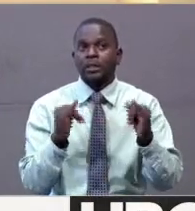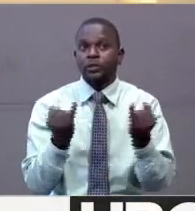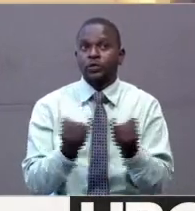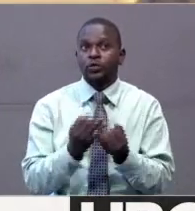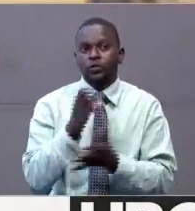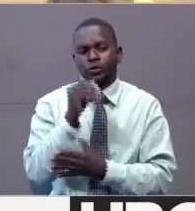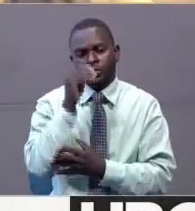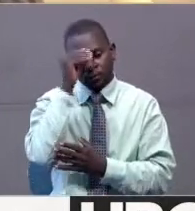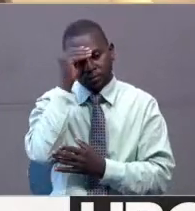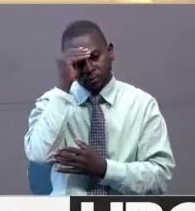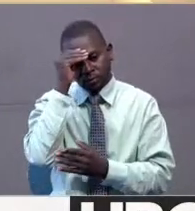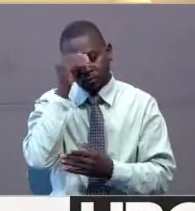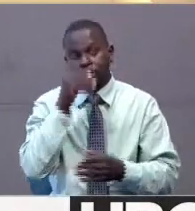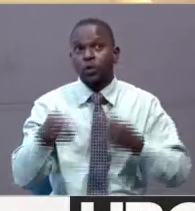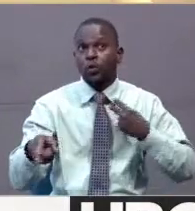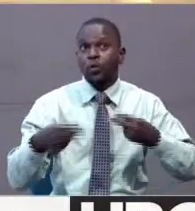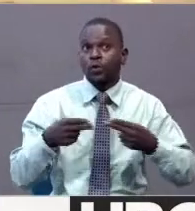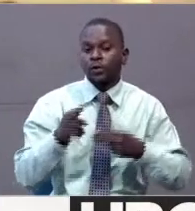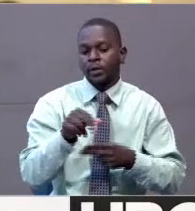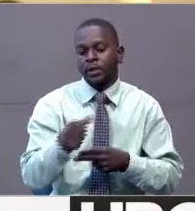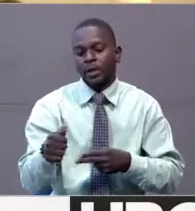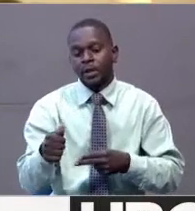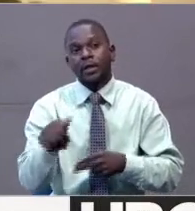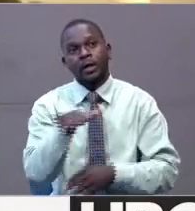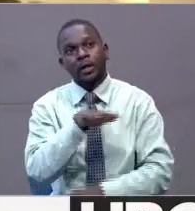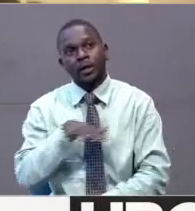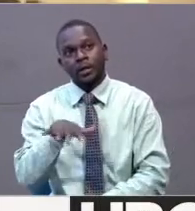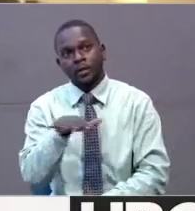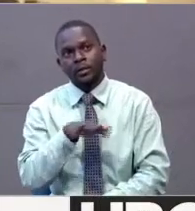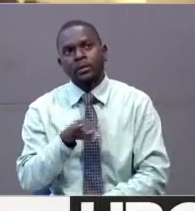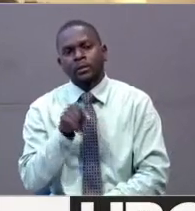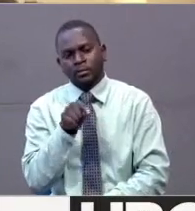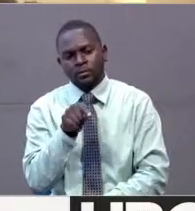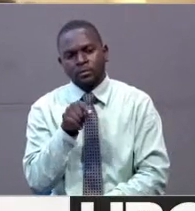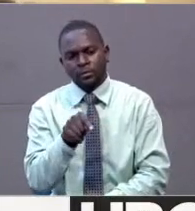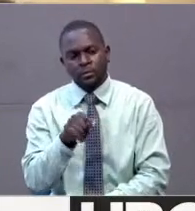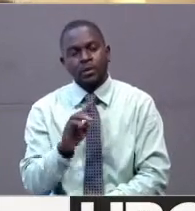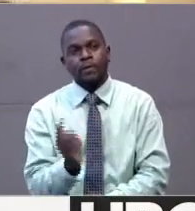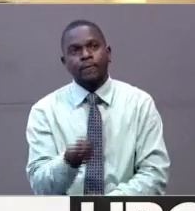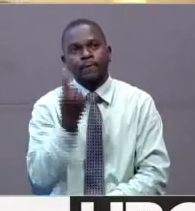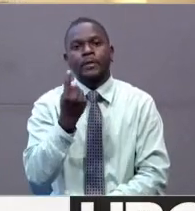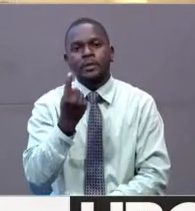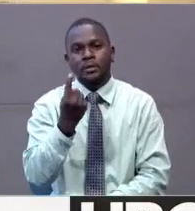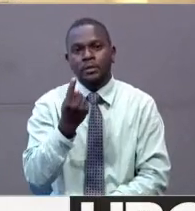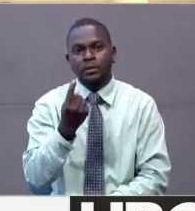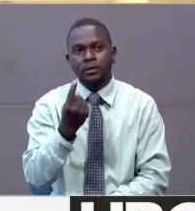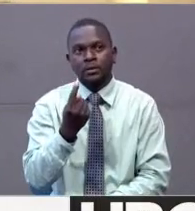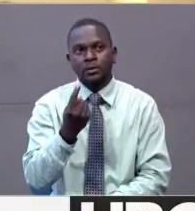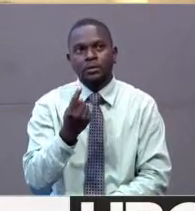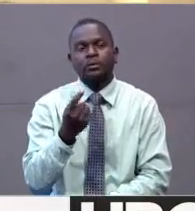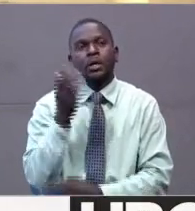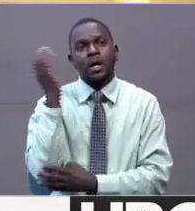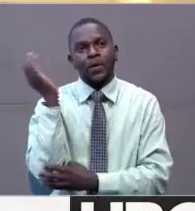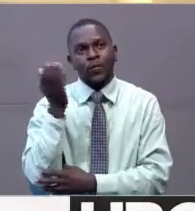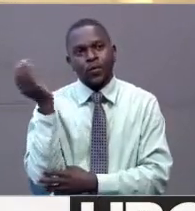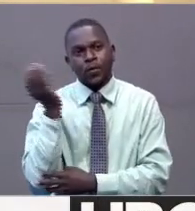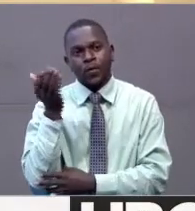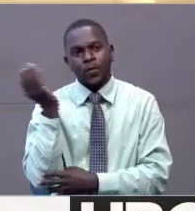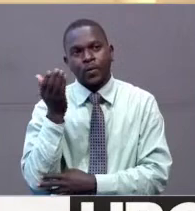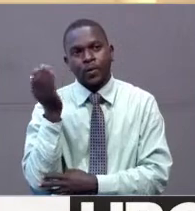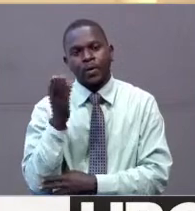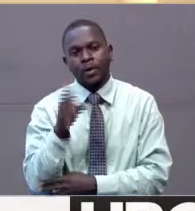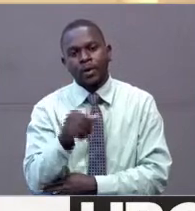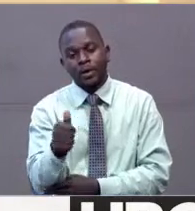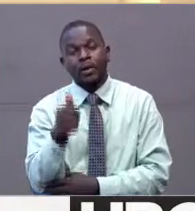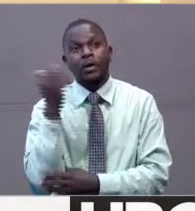learning, in hotels and other areas. This is just one of the first sessions we have had. The